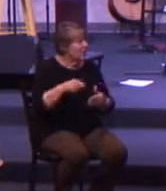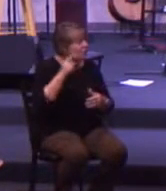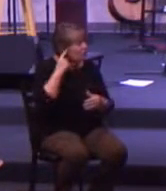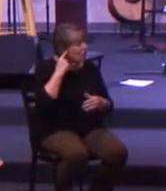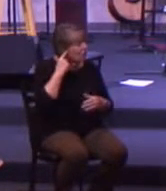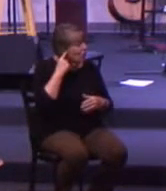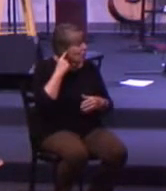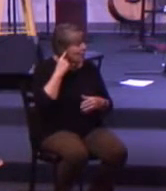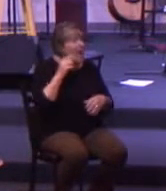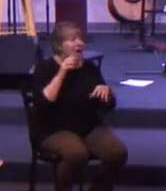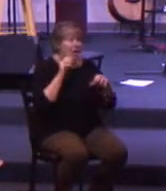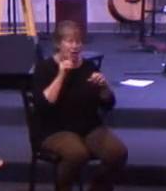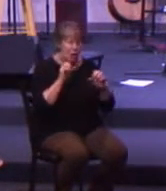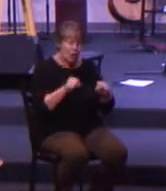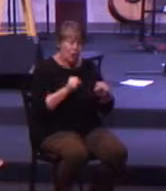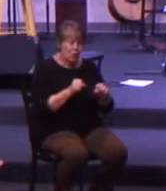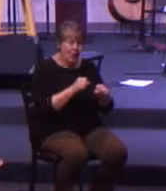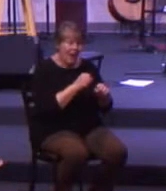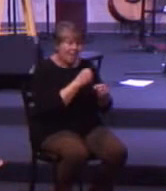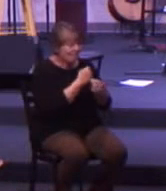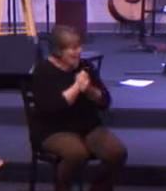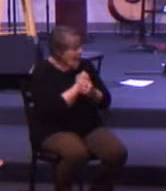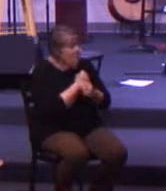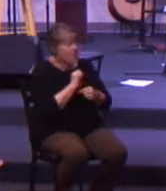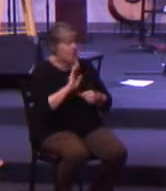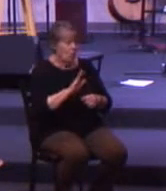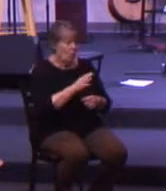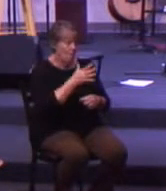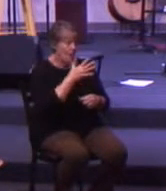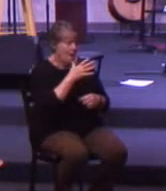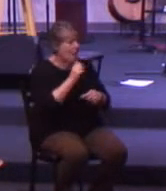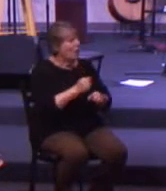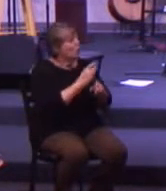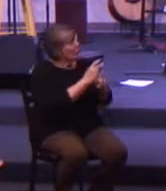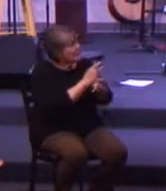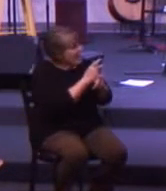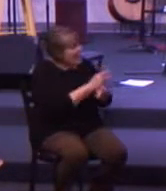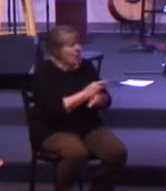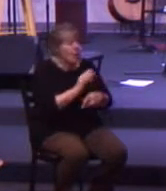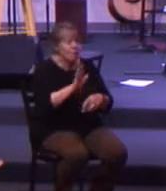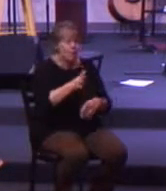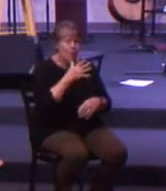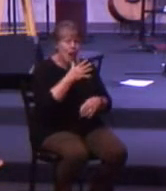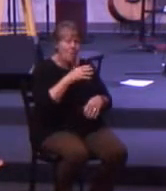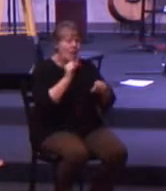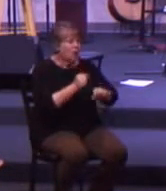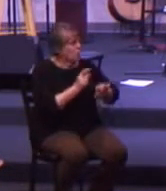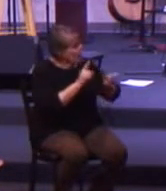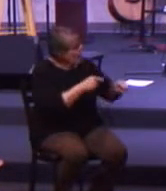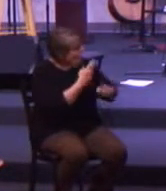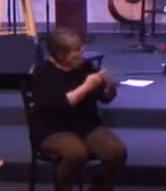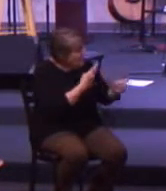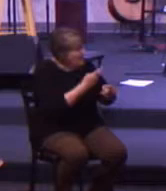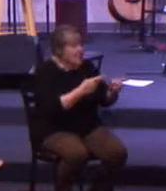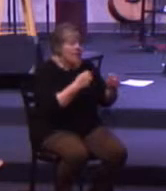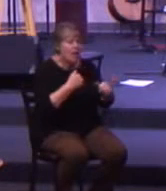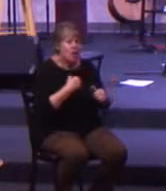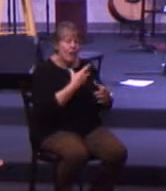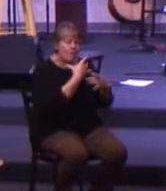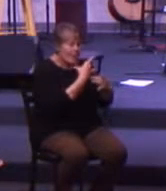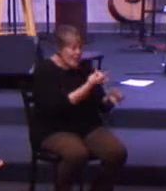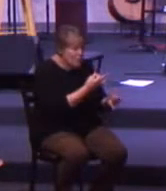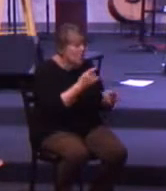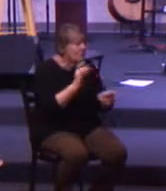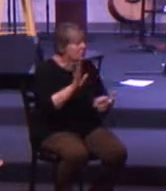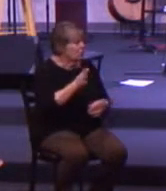You can love your mom. You can care for your mom. You can stop by and talk to your mom and be interested in your mom, but leave fixing